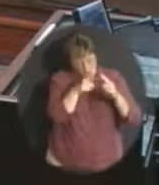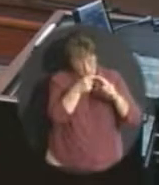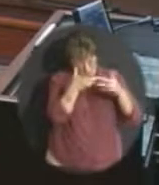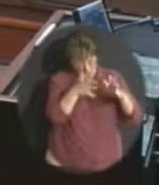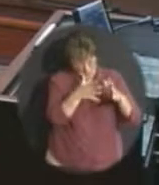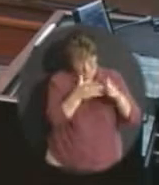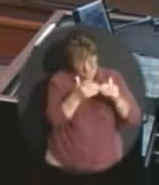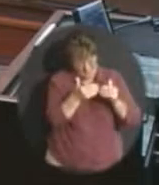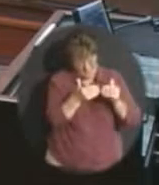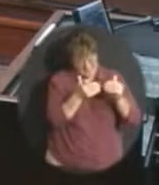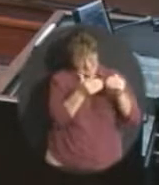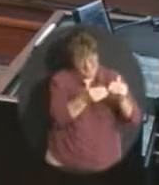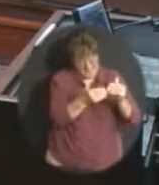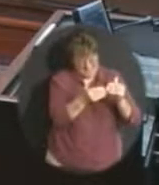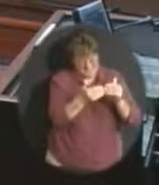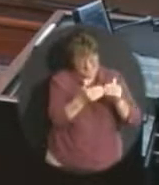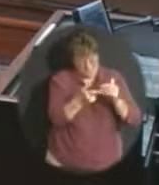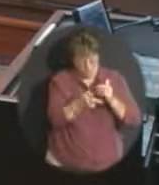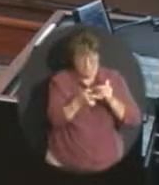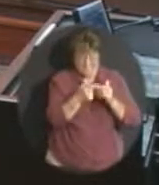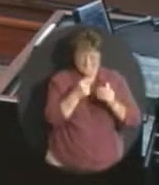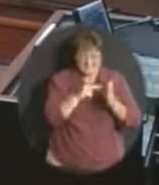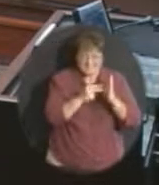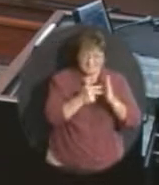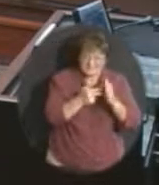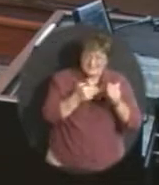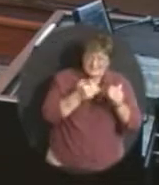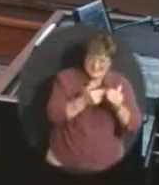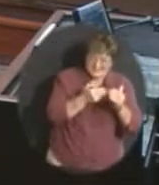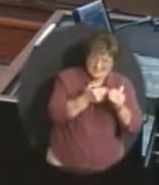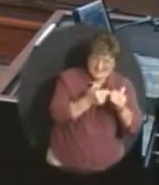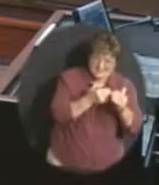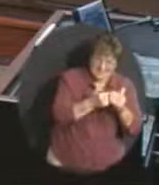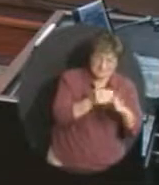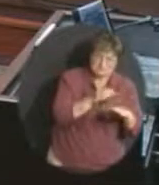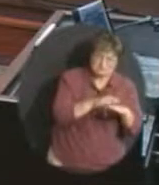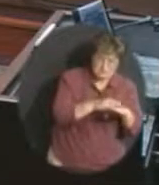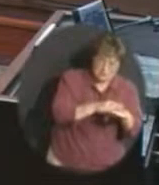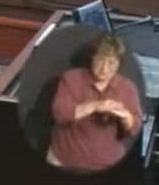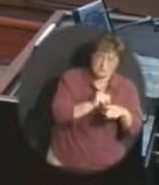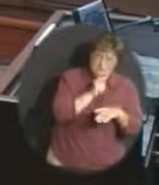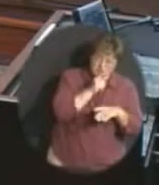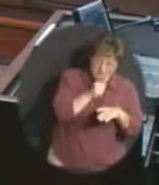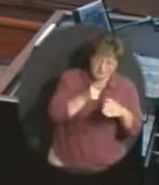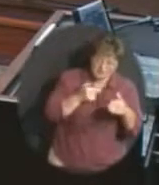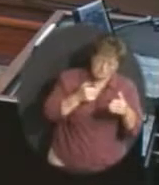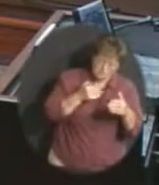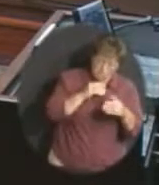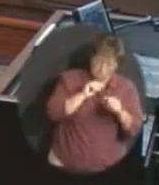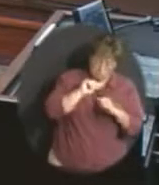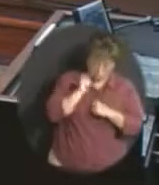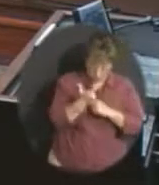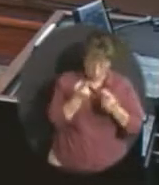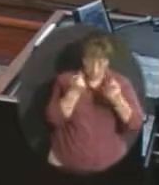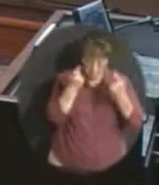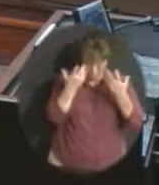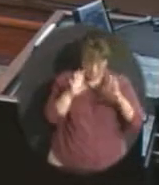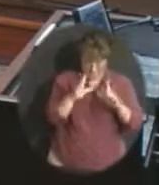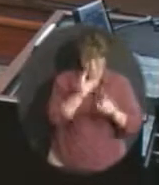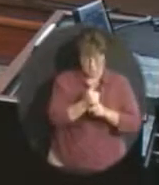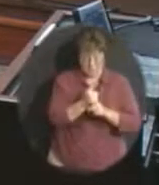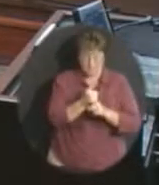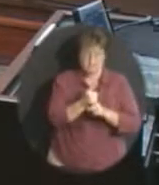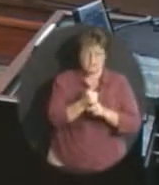Okay. We're getting there, slowly but surely. Okay. Dr. Daniels, we discussed this in more detail in the construction